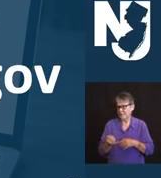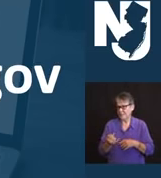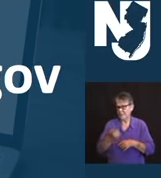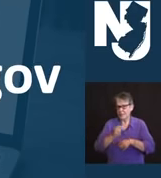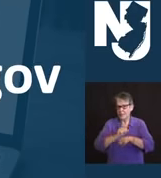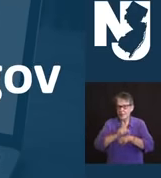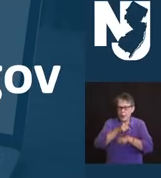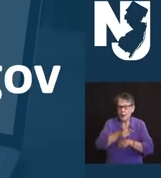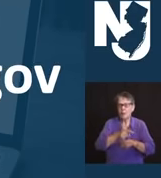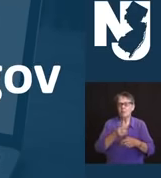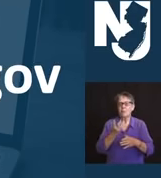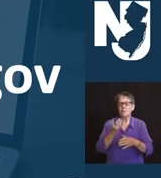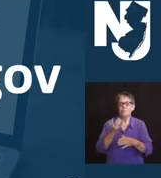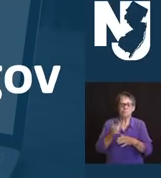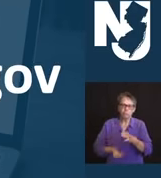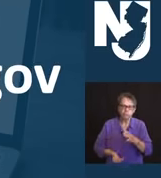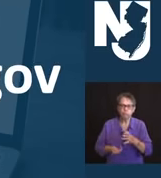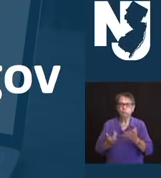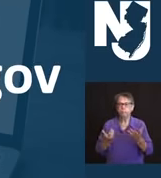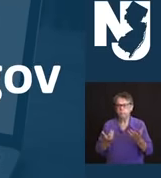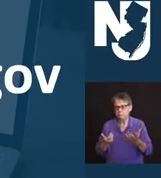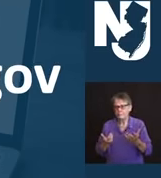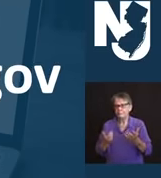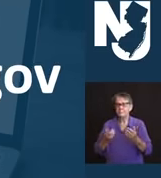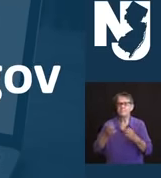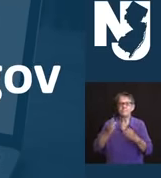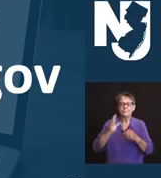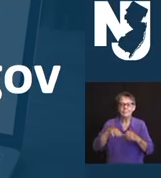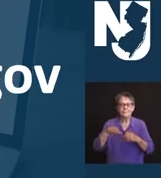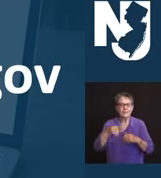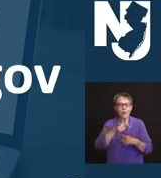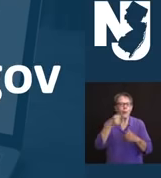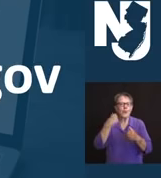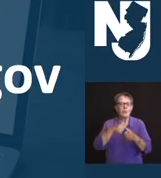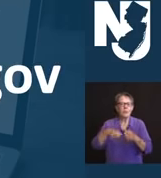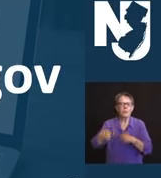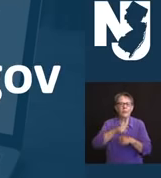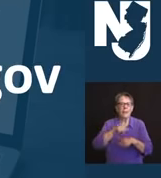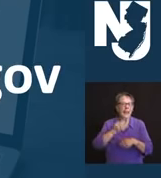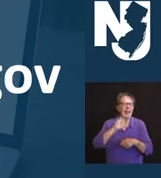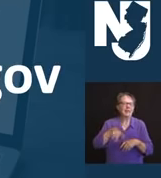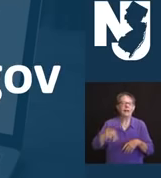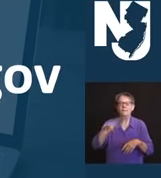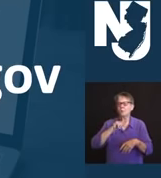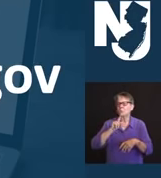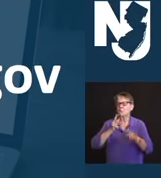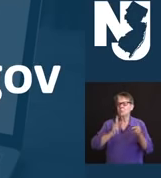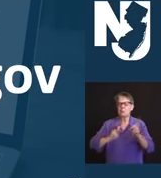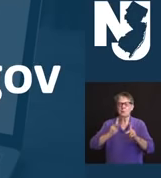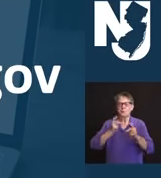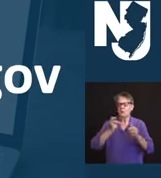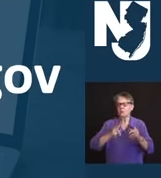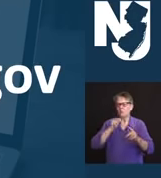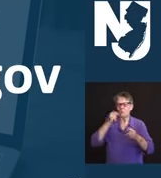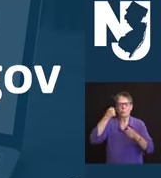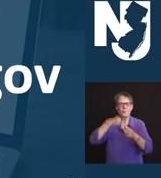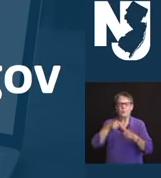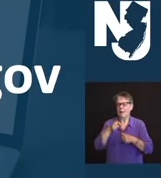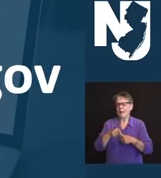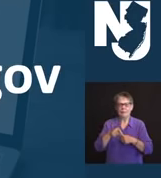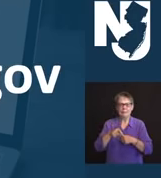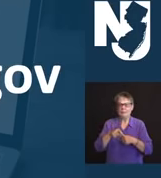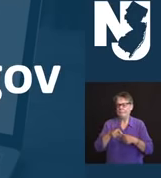other teams. Remember him with Larry Zonka and Mercury Morris, forming an incredible backfield in a team that is the only one to